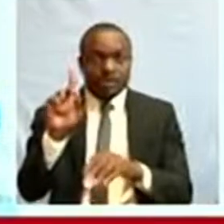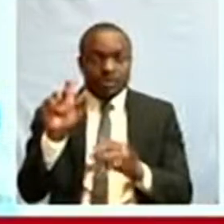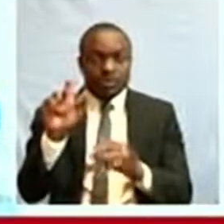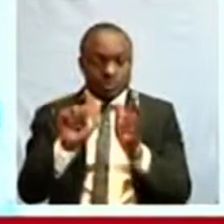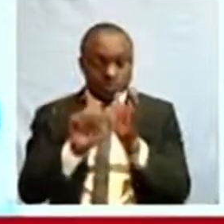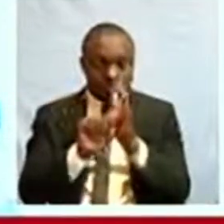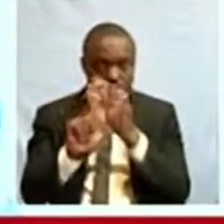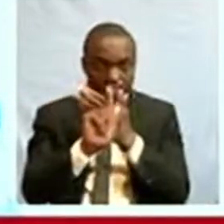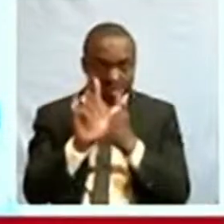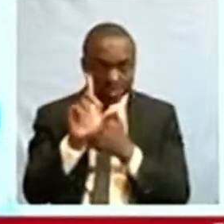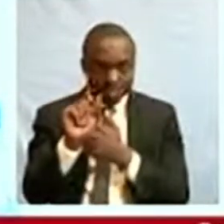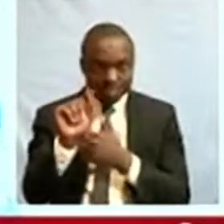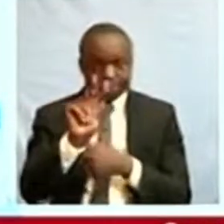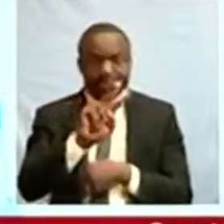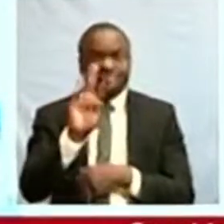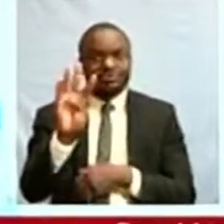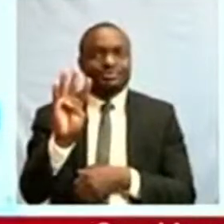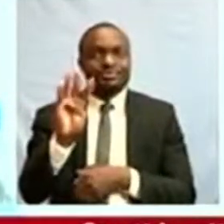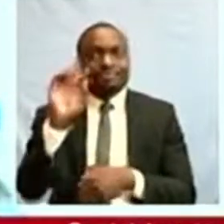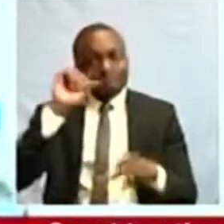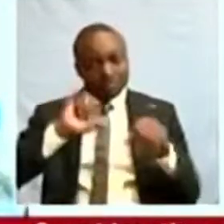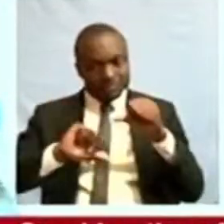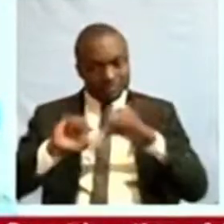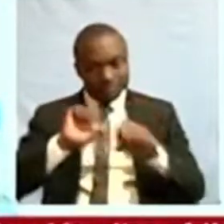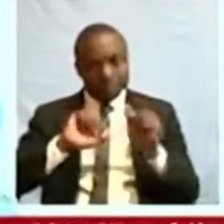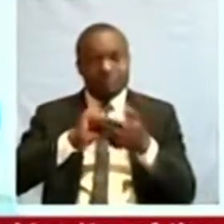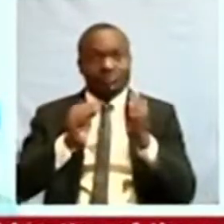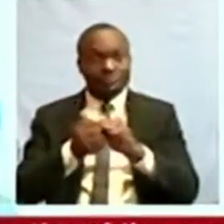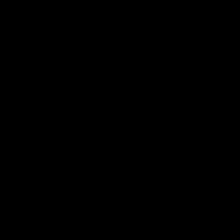2024. That is the audit query.